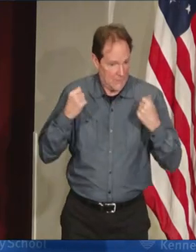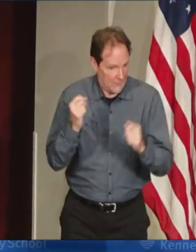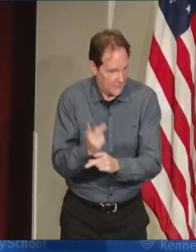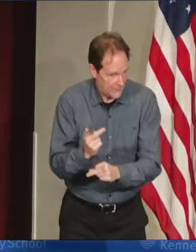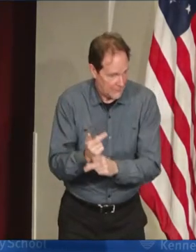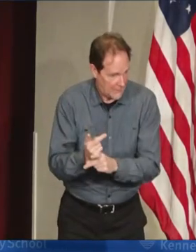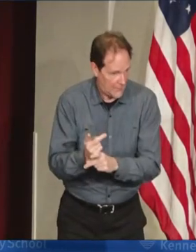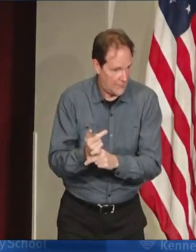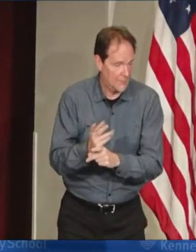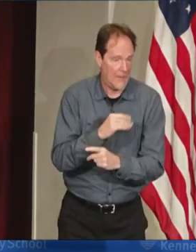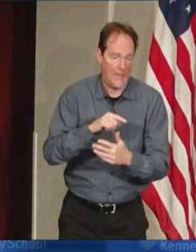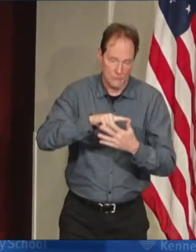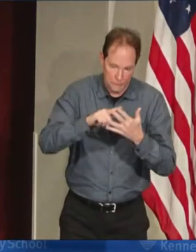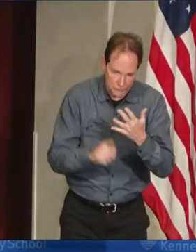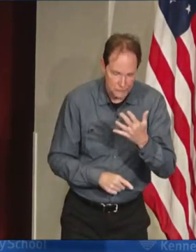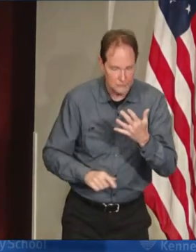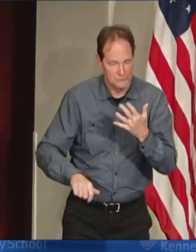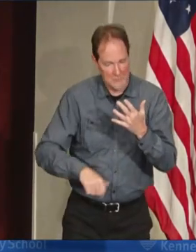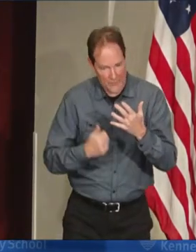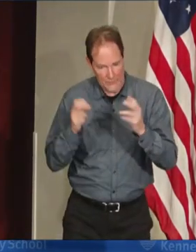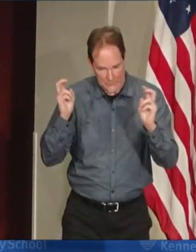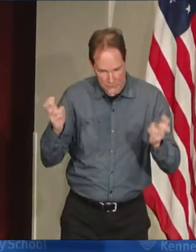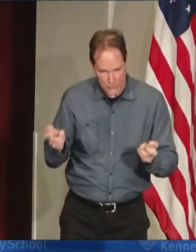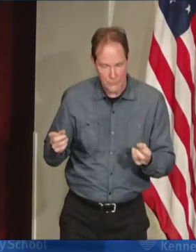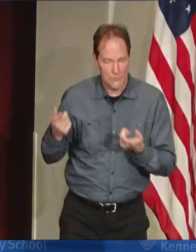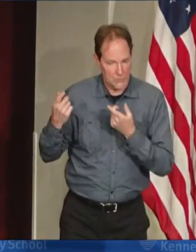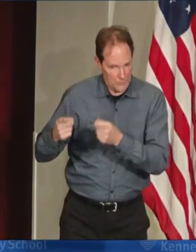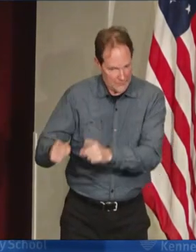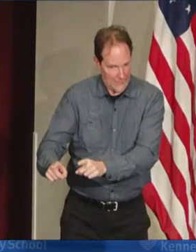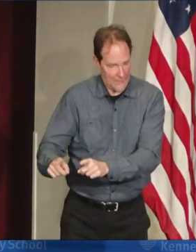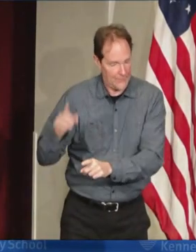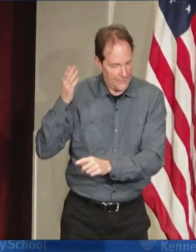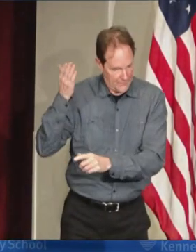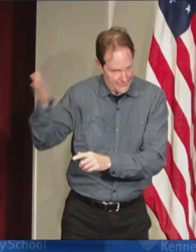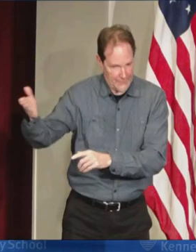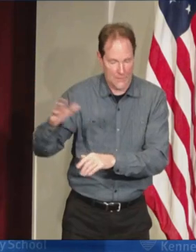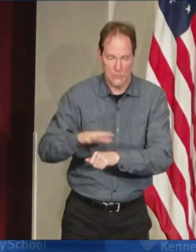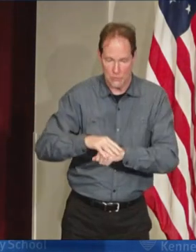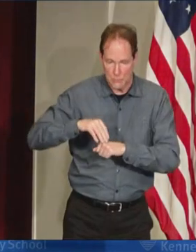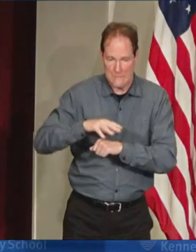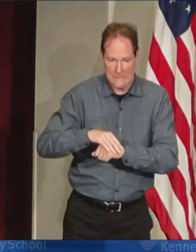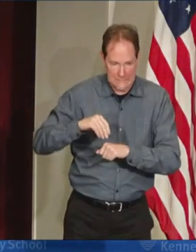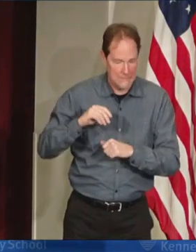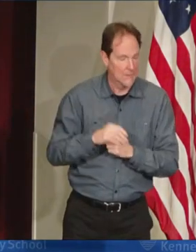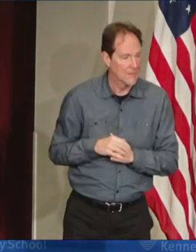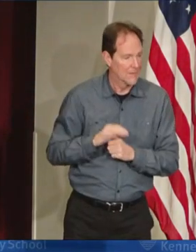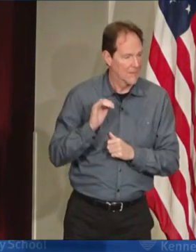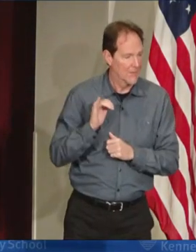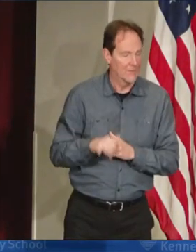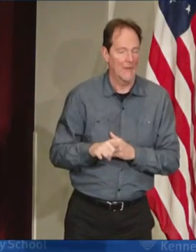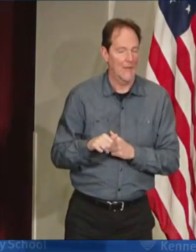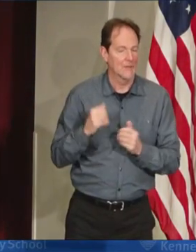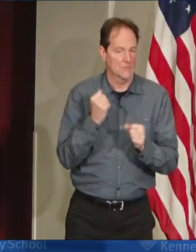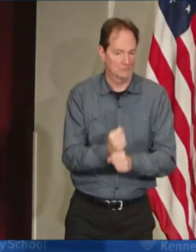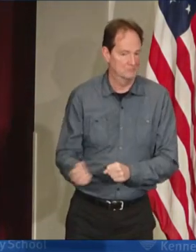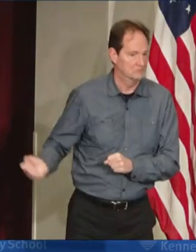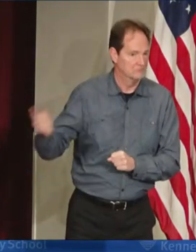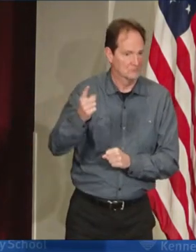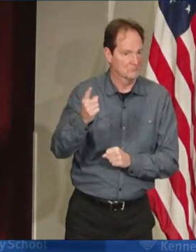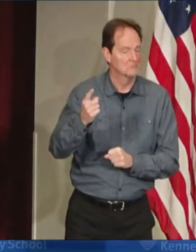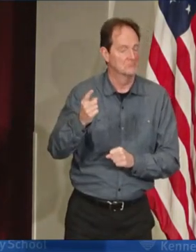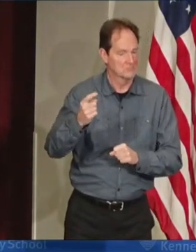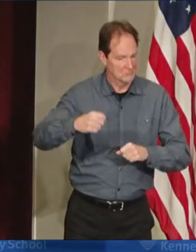and a variety of other things that were going on in Sweden. And that really, the next year I had the opportunity